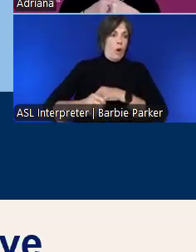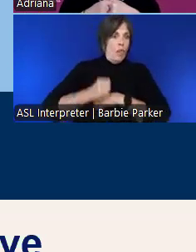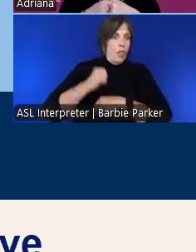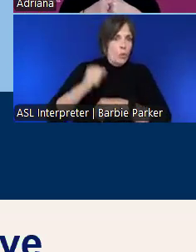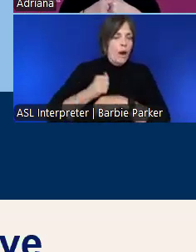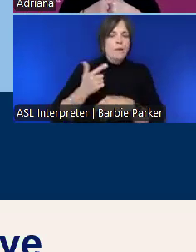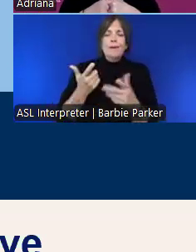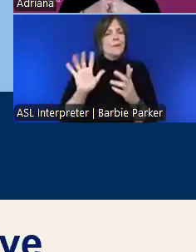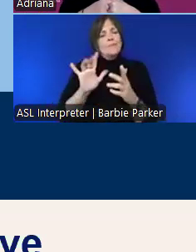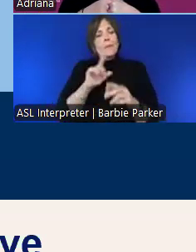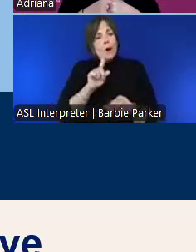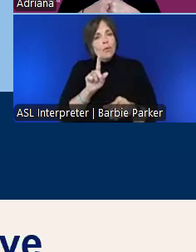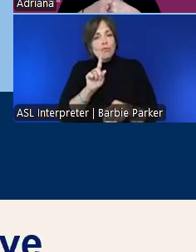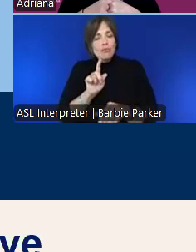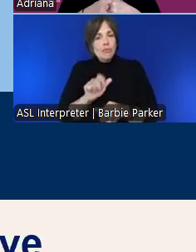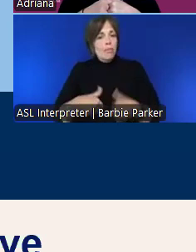allowed them to